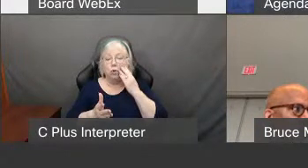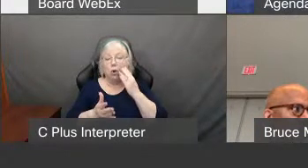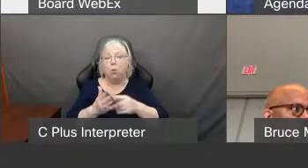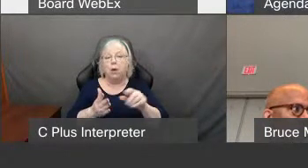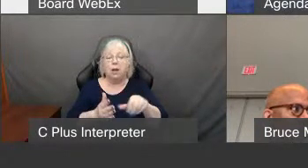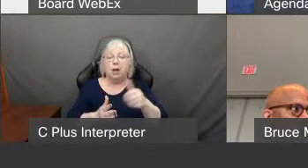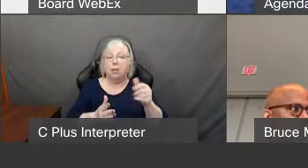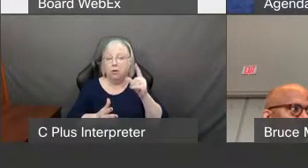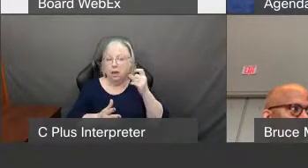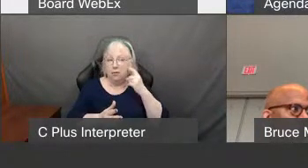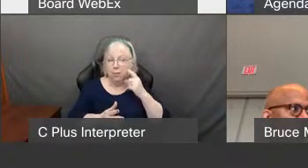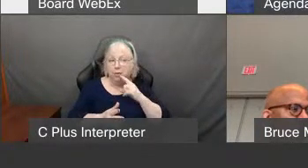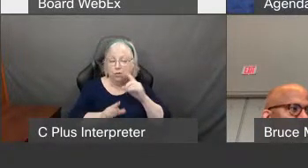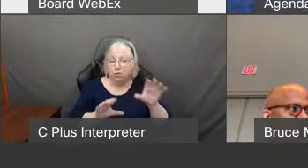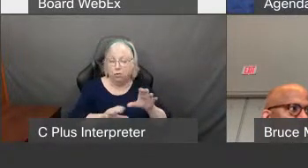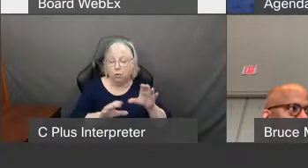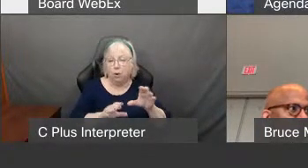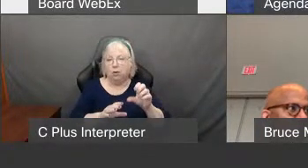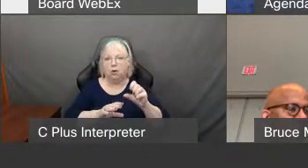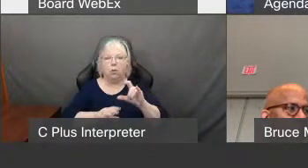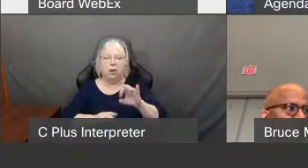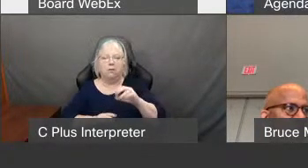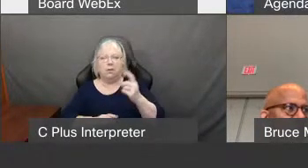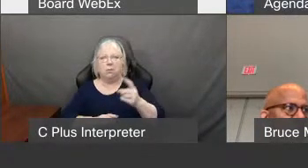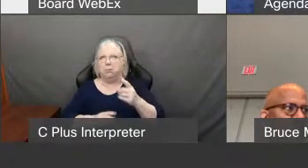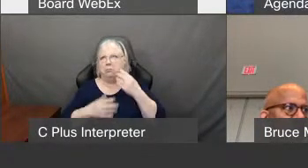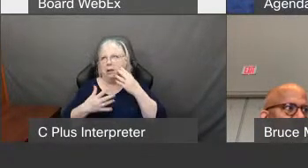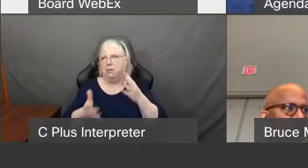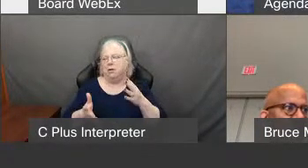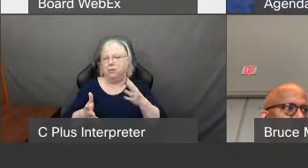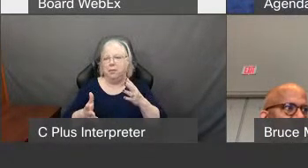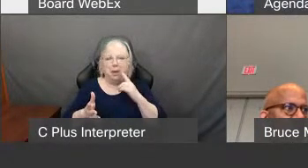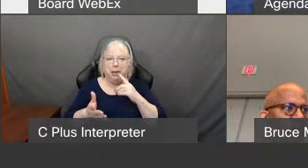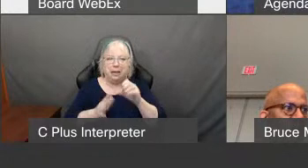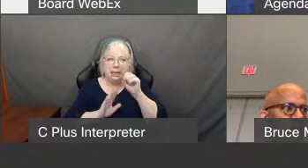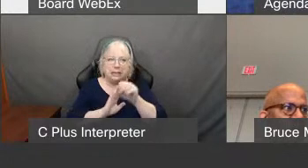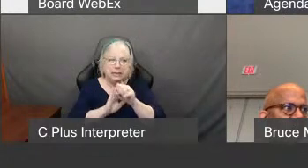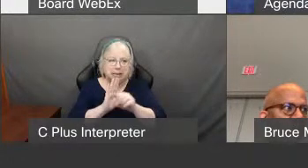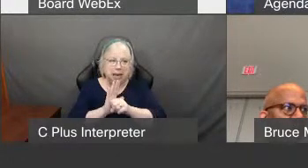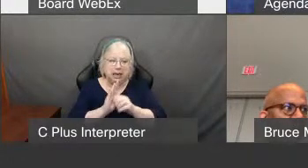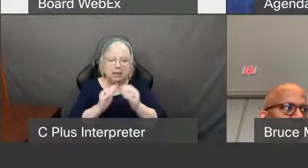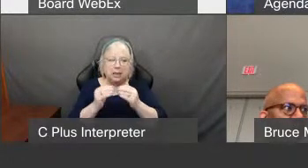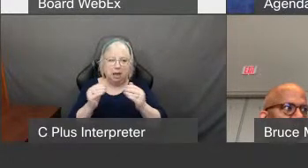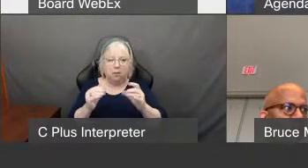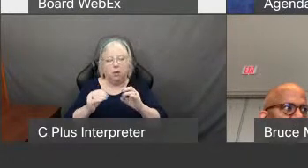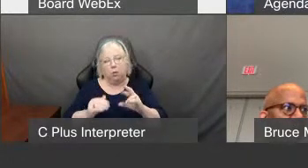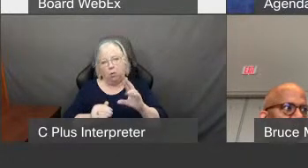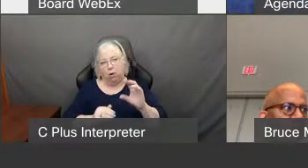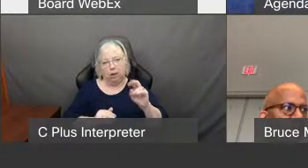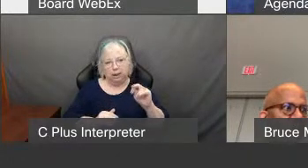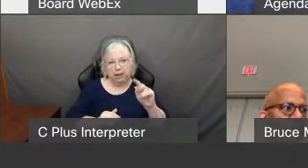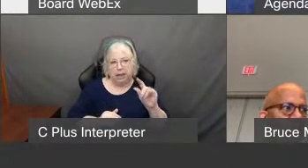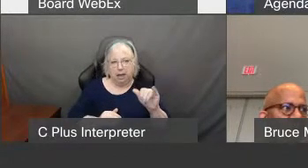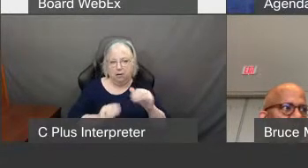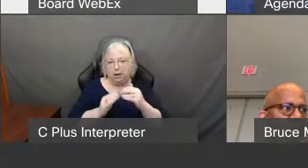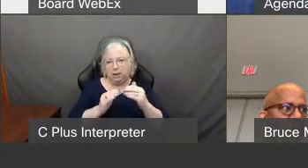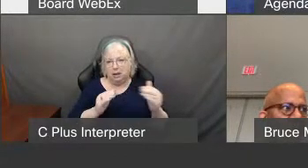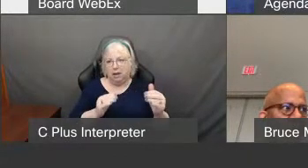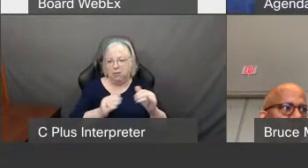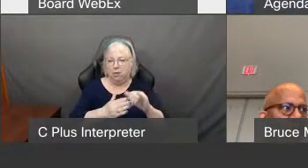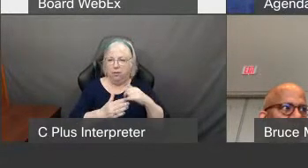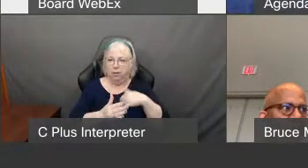governments doing. So is there someone, I don't know about at the state level, but at least at the county level, that we